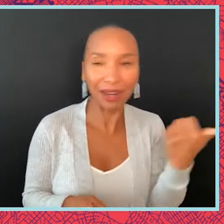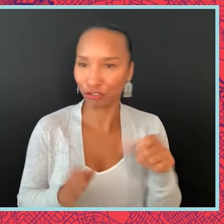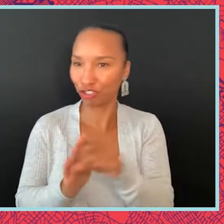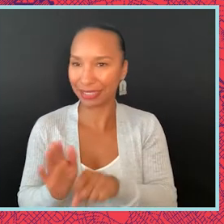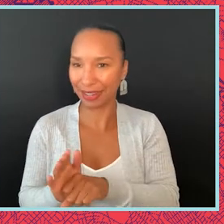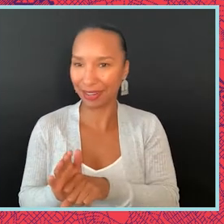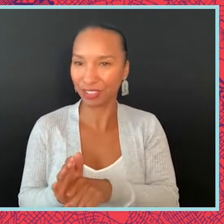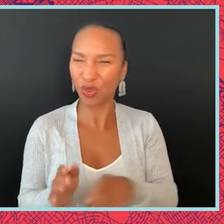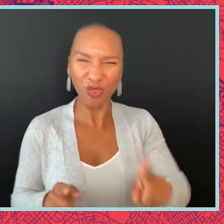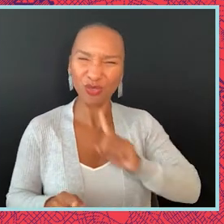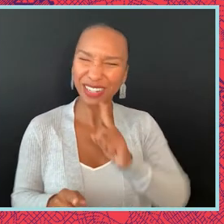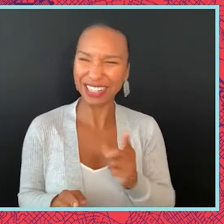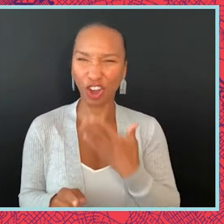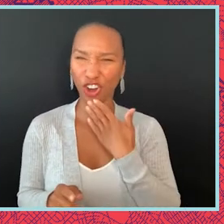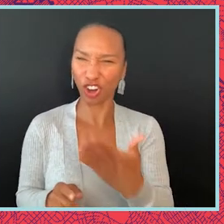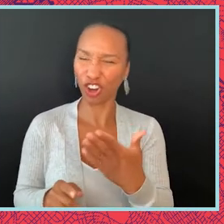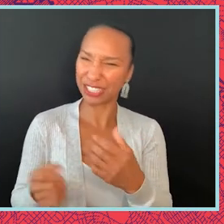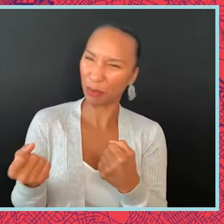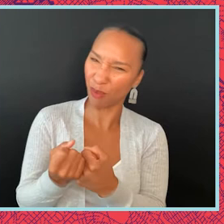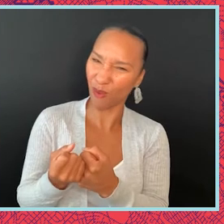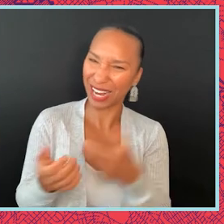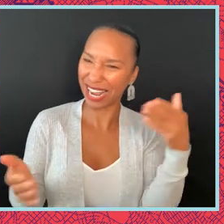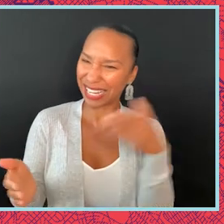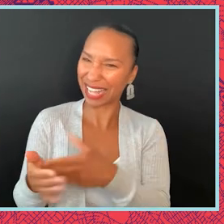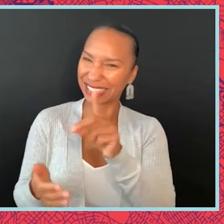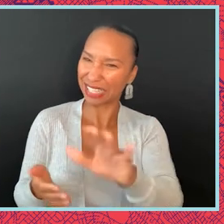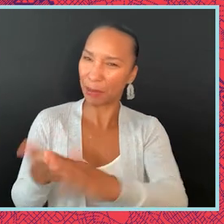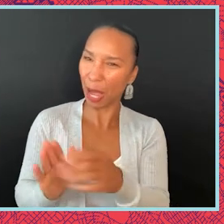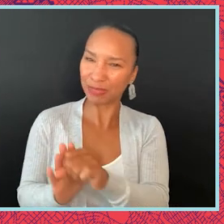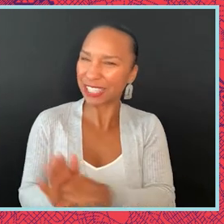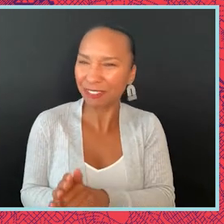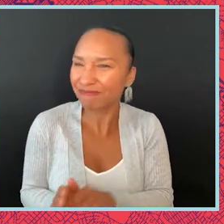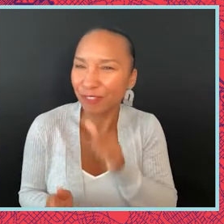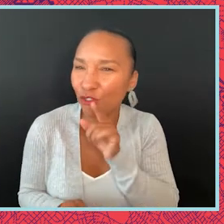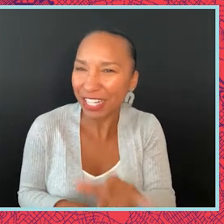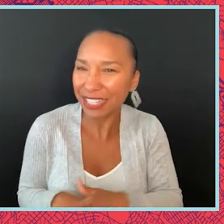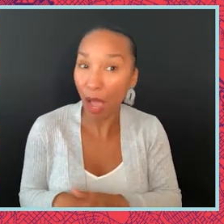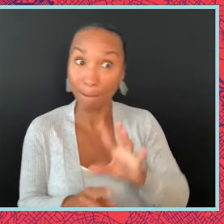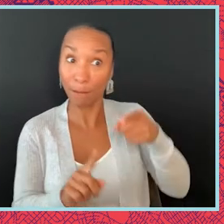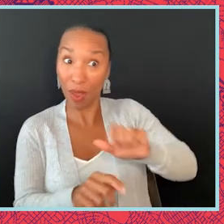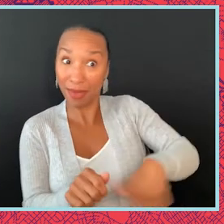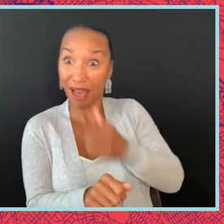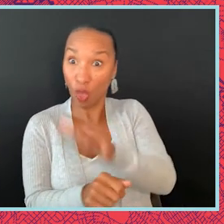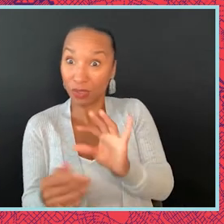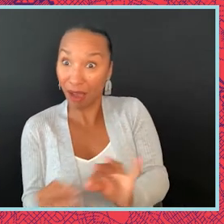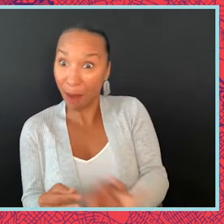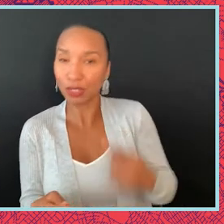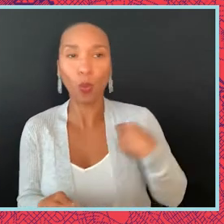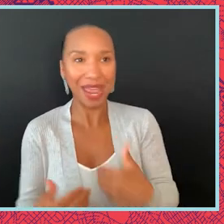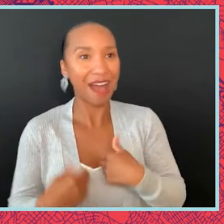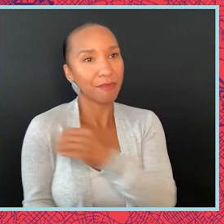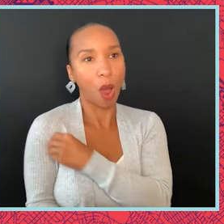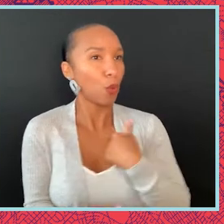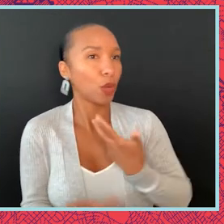state. And so there really isn't a good case against D.C. statehood other than we have power and we don't want to share